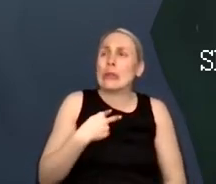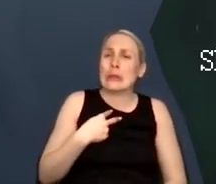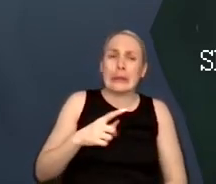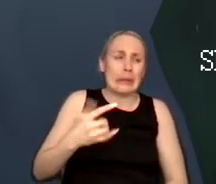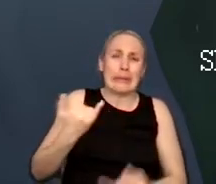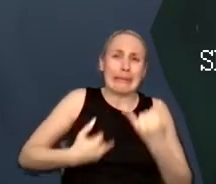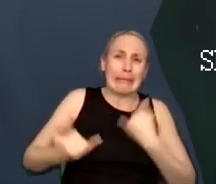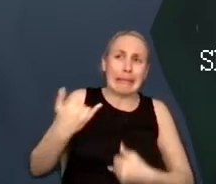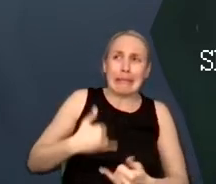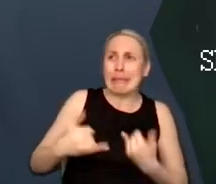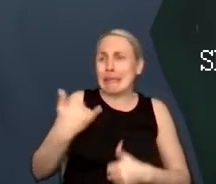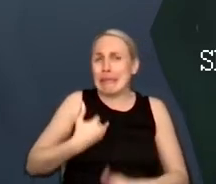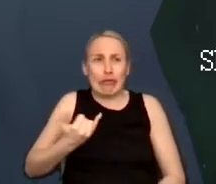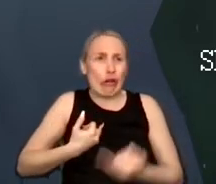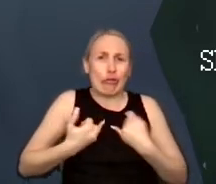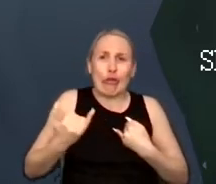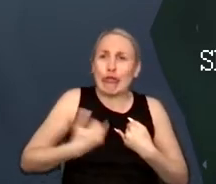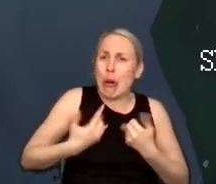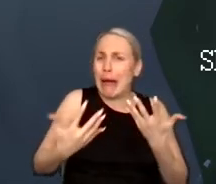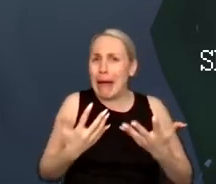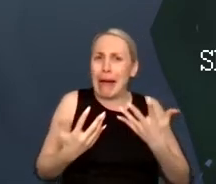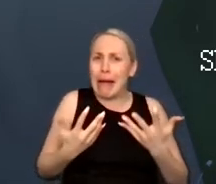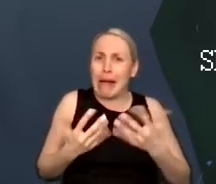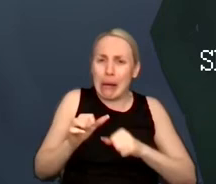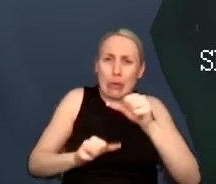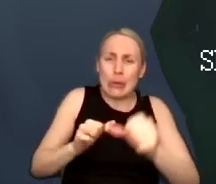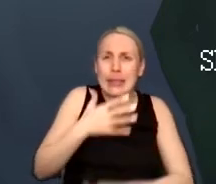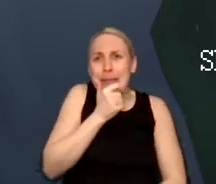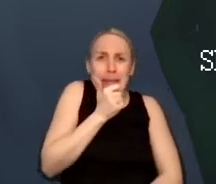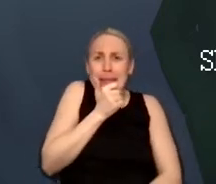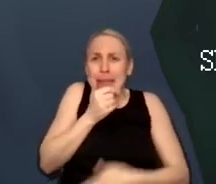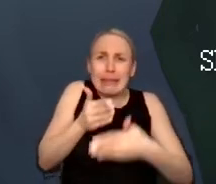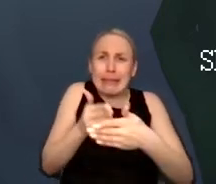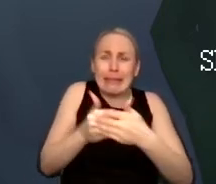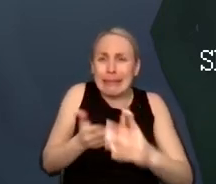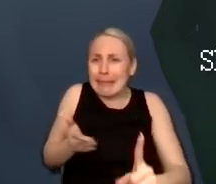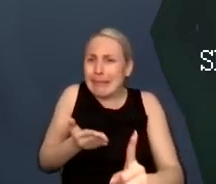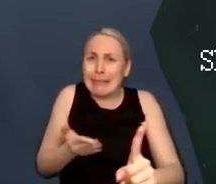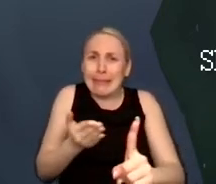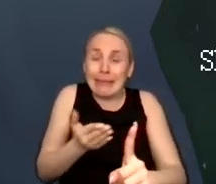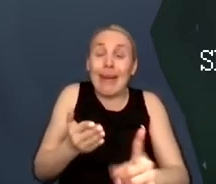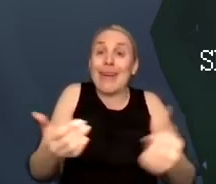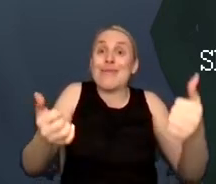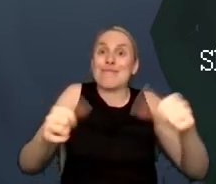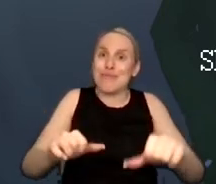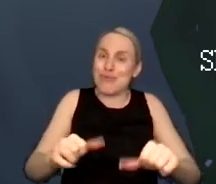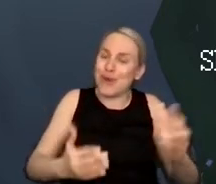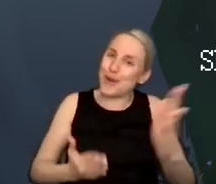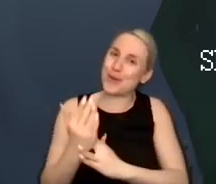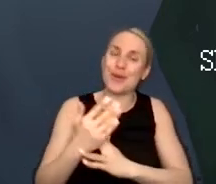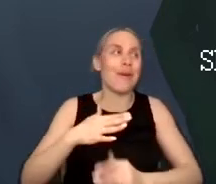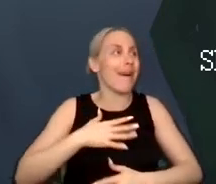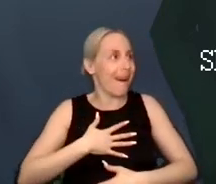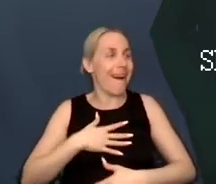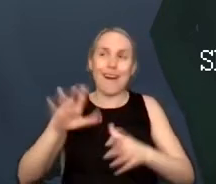made before and getting lost along the way. And, you know, we hit a couple dead ends, but we're here as a group. And like, if you're hitting those dead ends